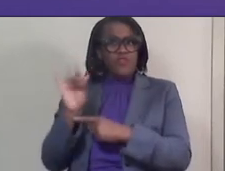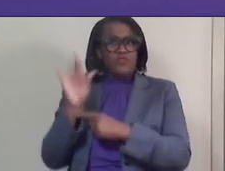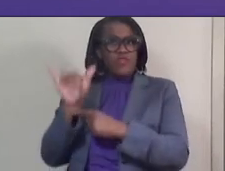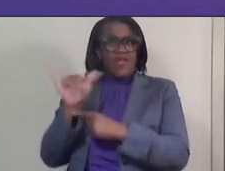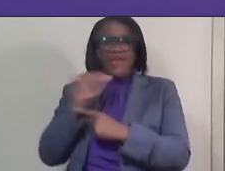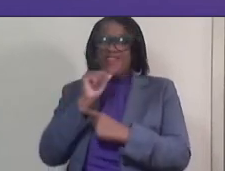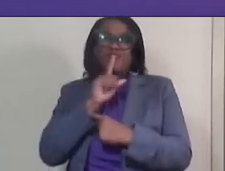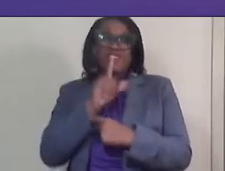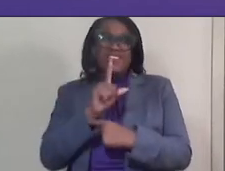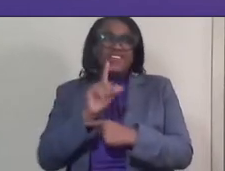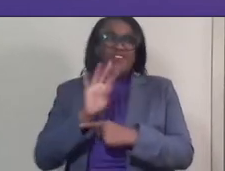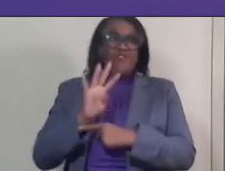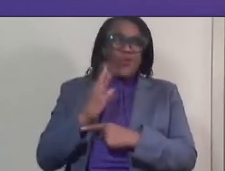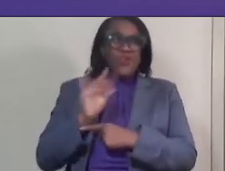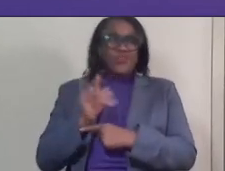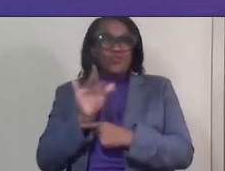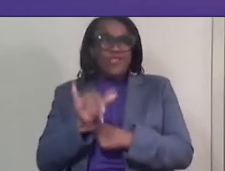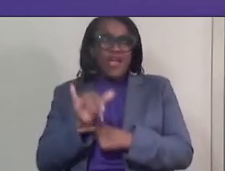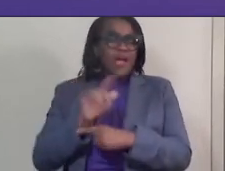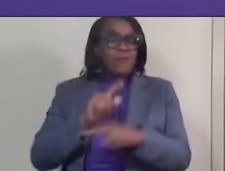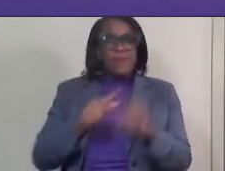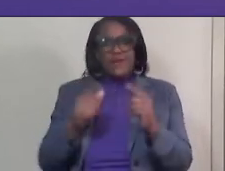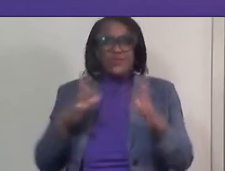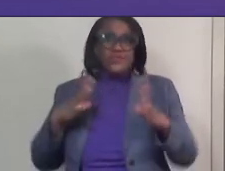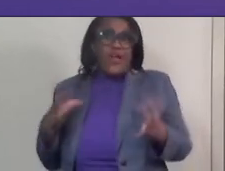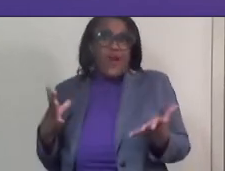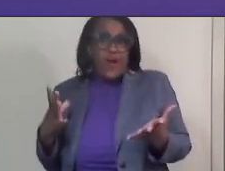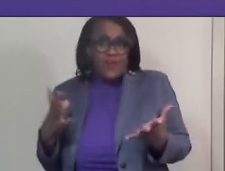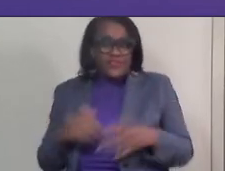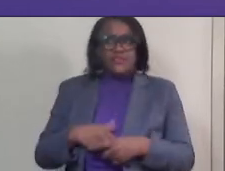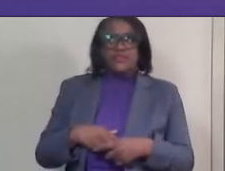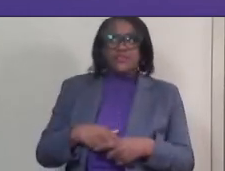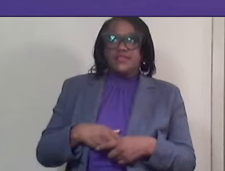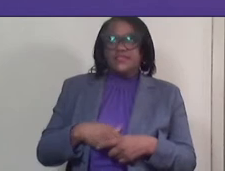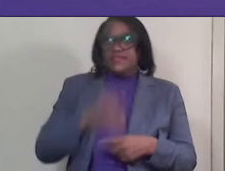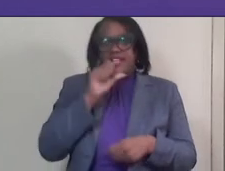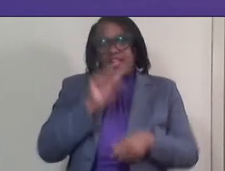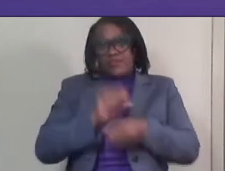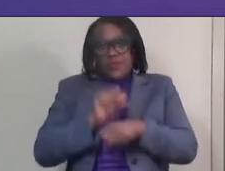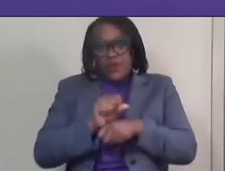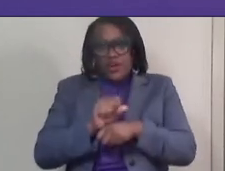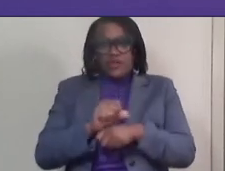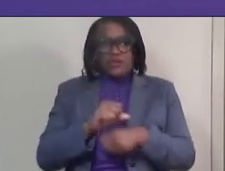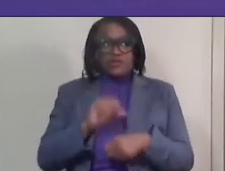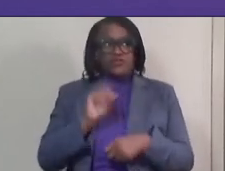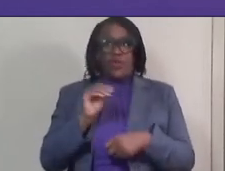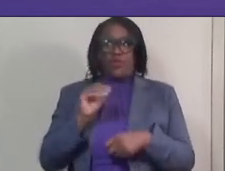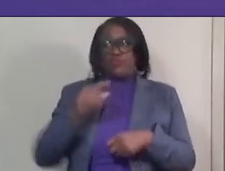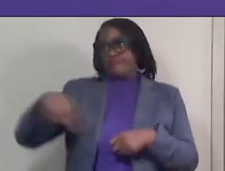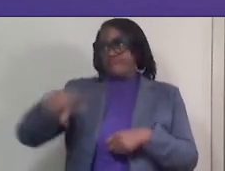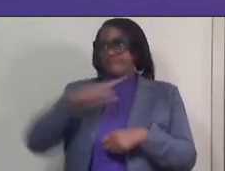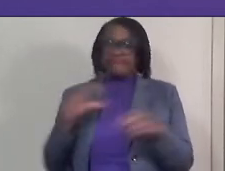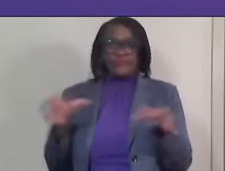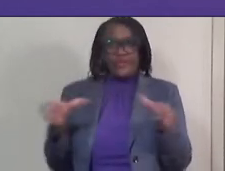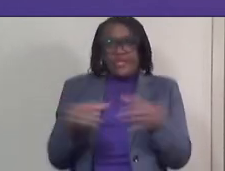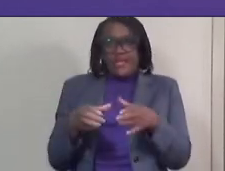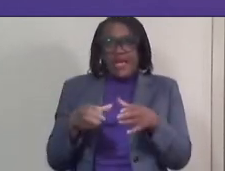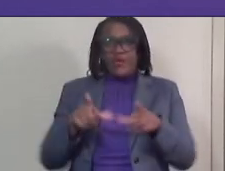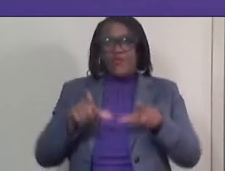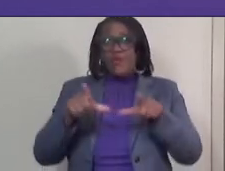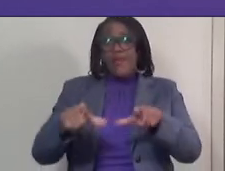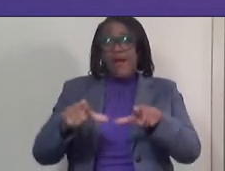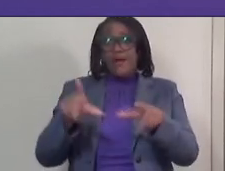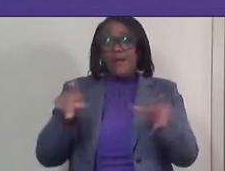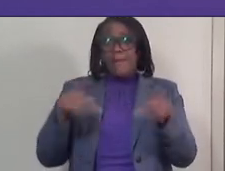of July, but because it was a day off. So the neighborhood would get together, and we had a block party with upwards